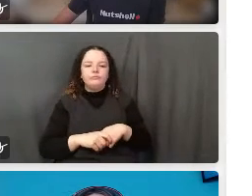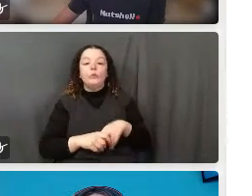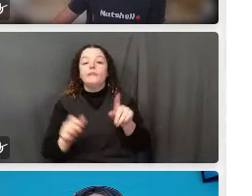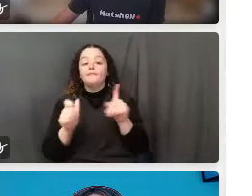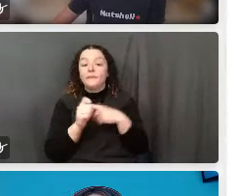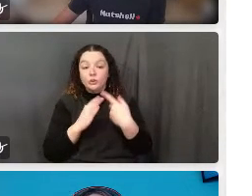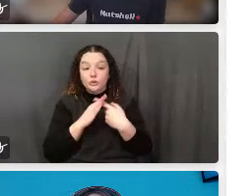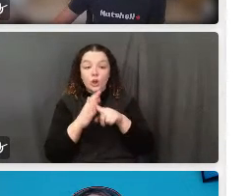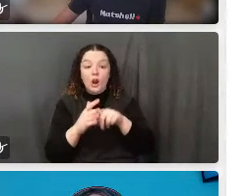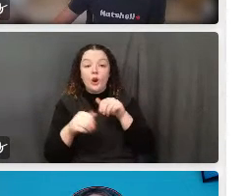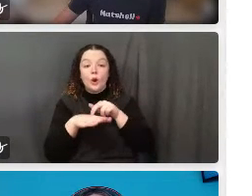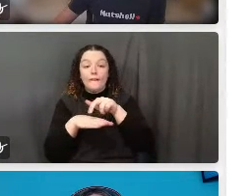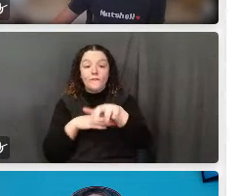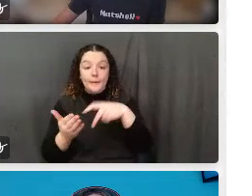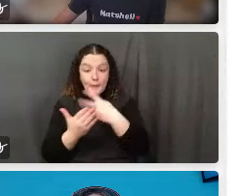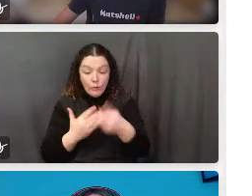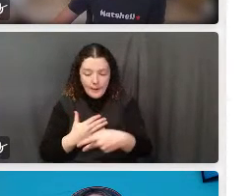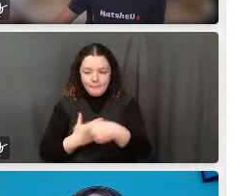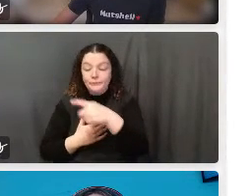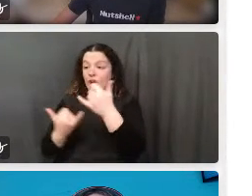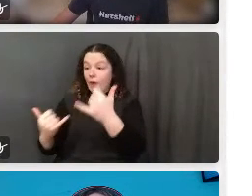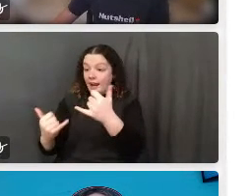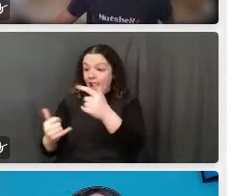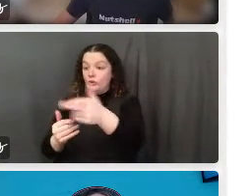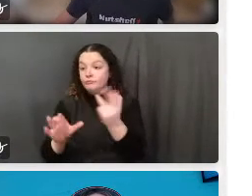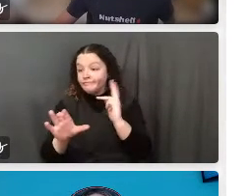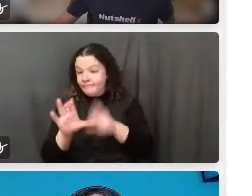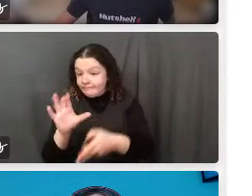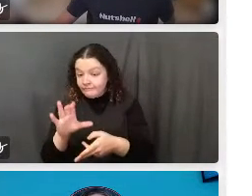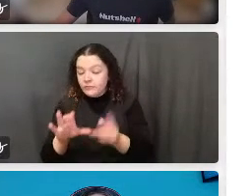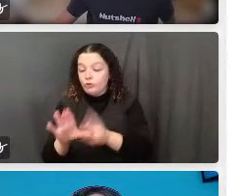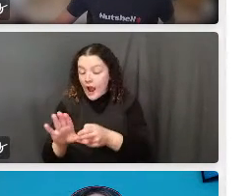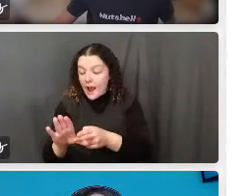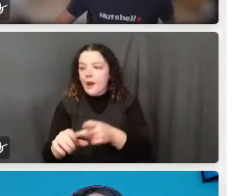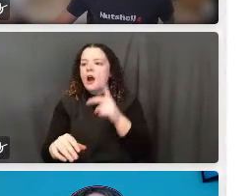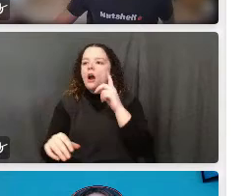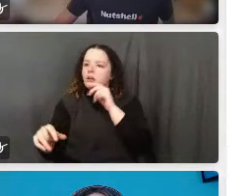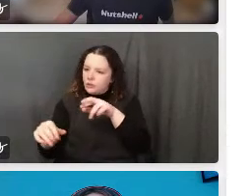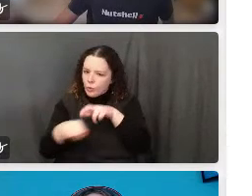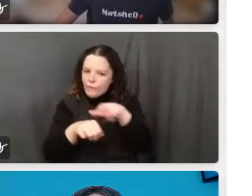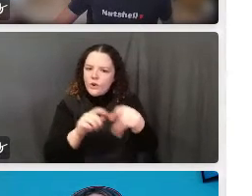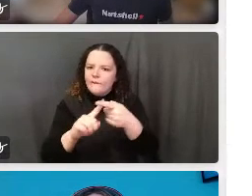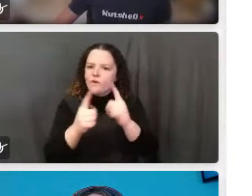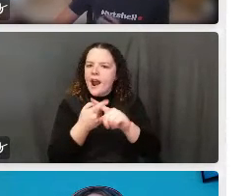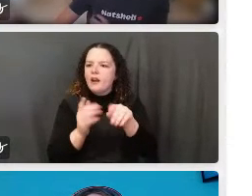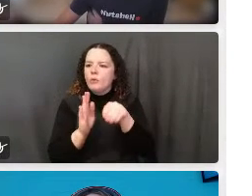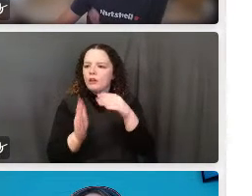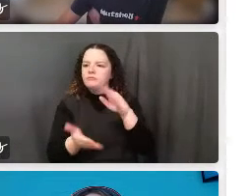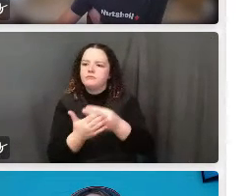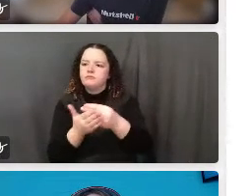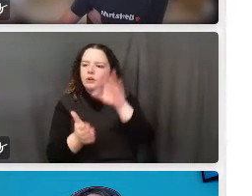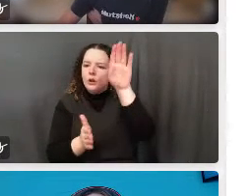referral program that asks current subscribers to refer a friend and get a discount or some type of special perk for